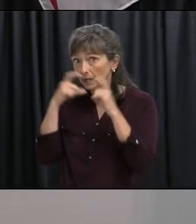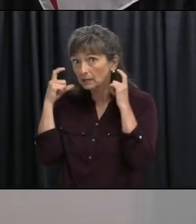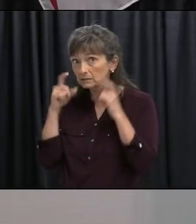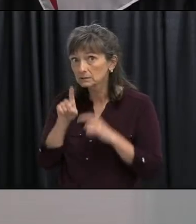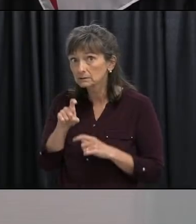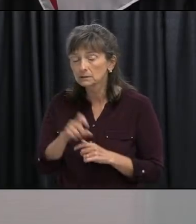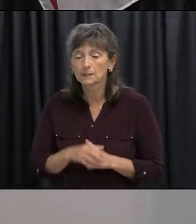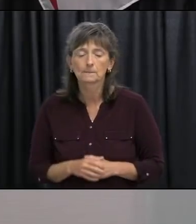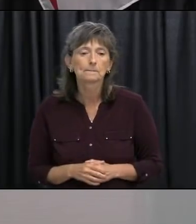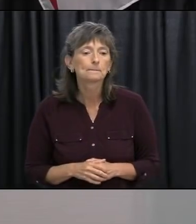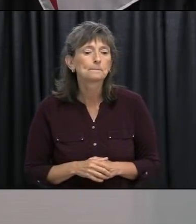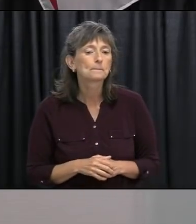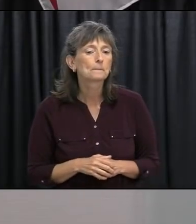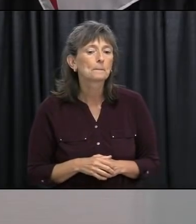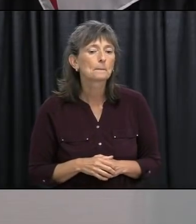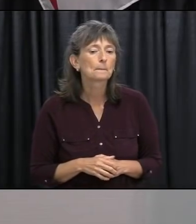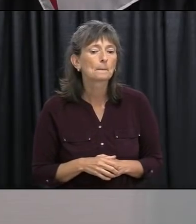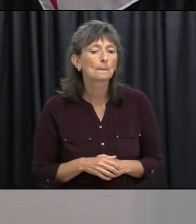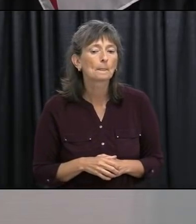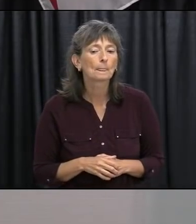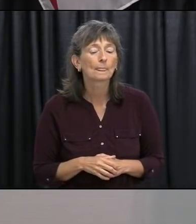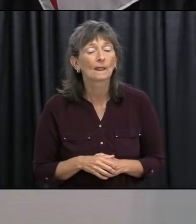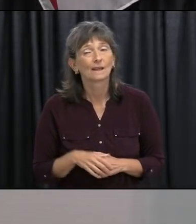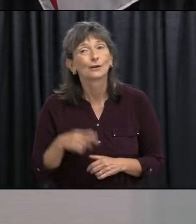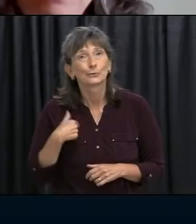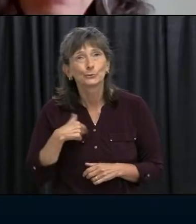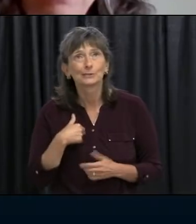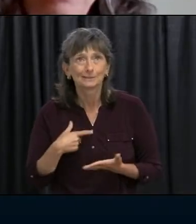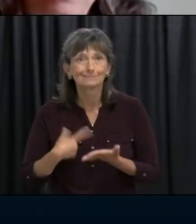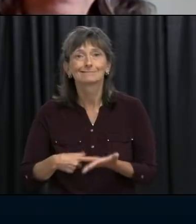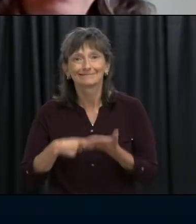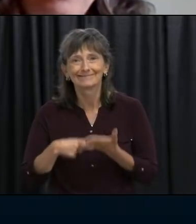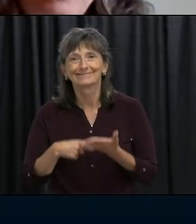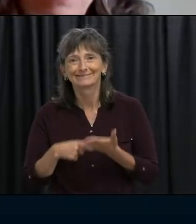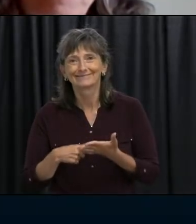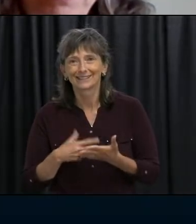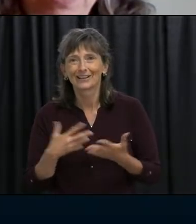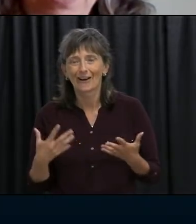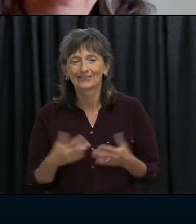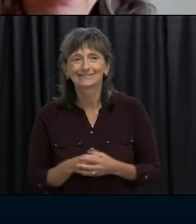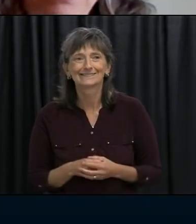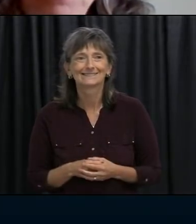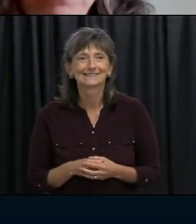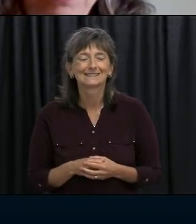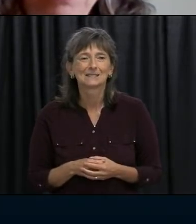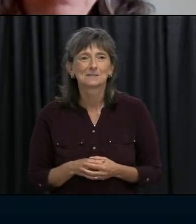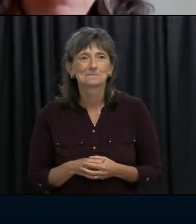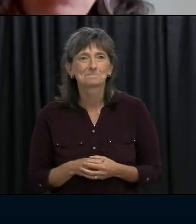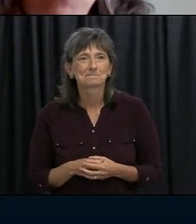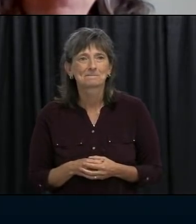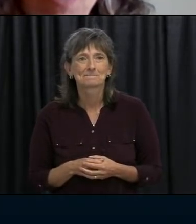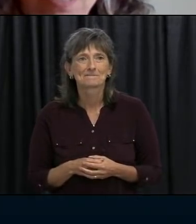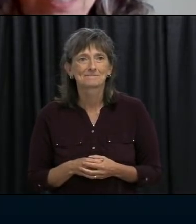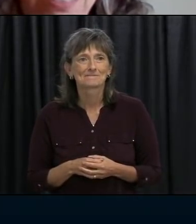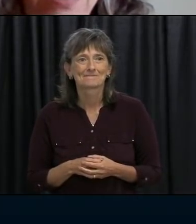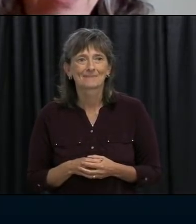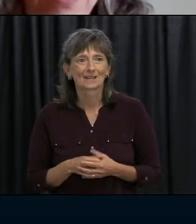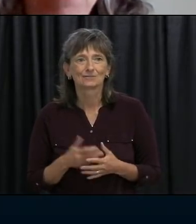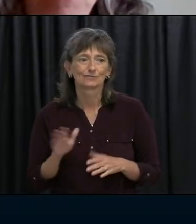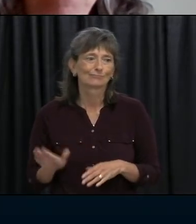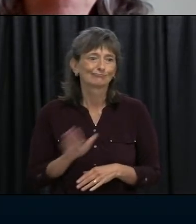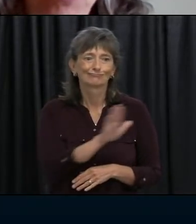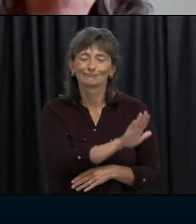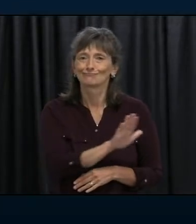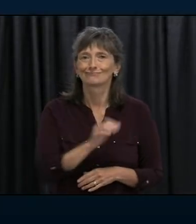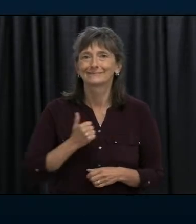So we've certainly had lots of discussions about masks, and it is a topic that has been discussed quite widely